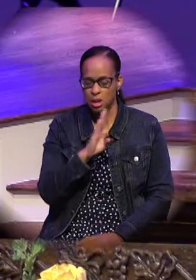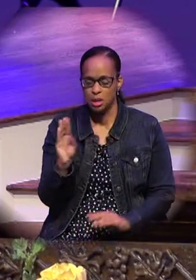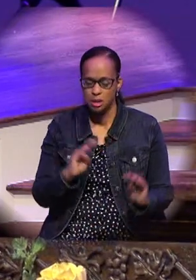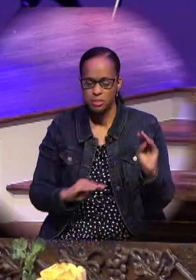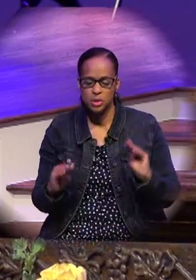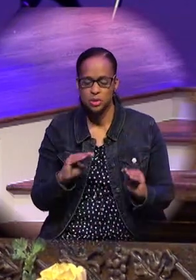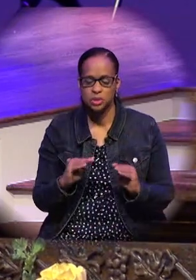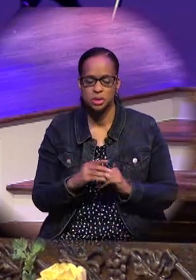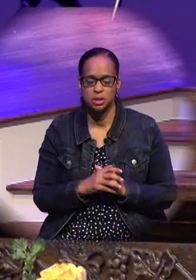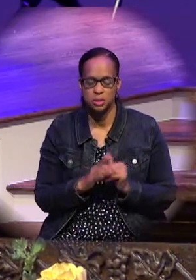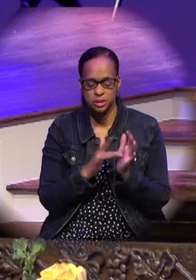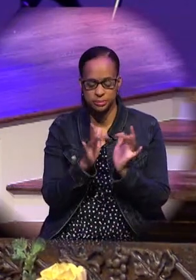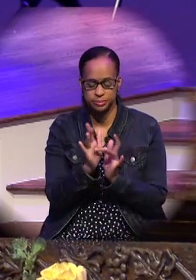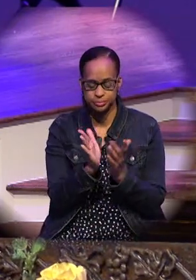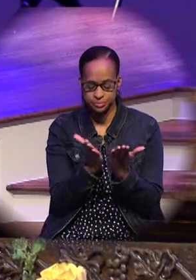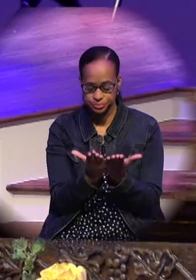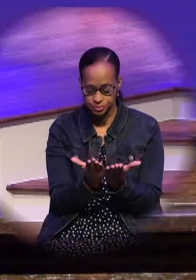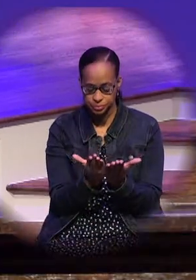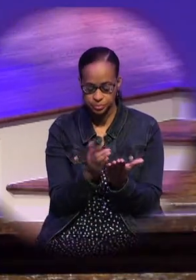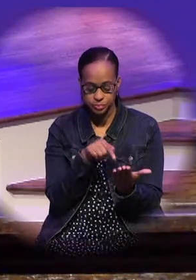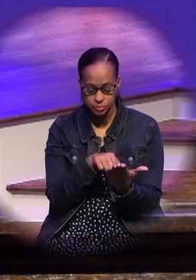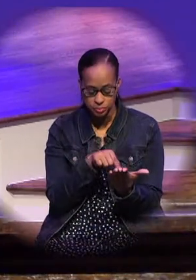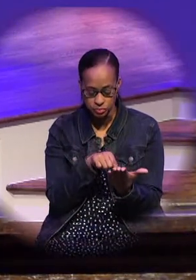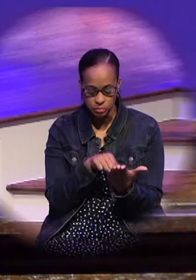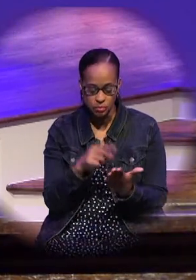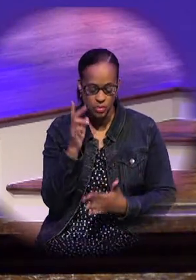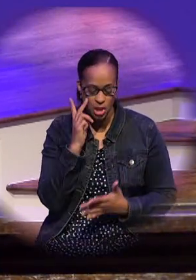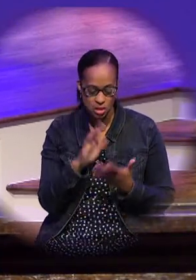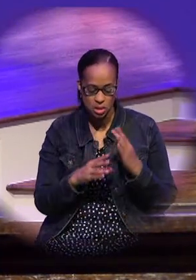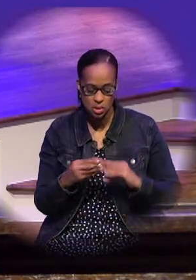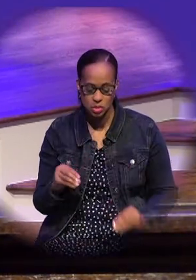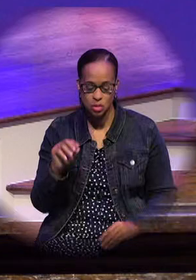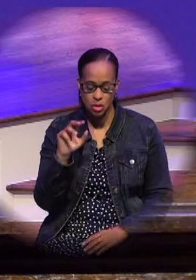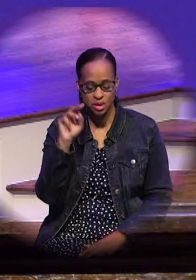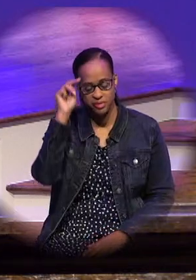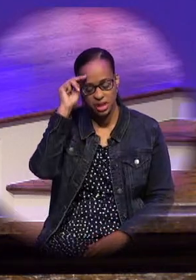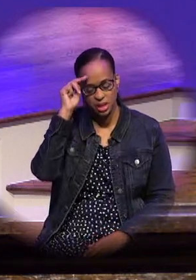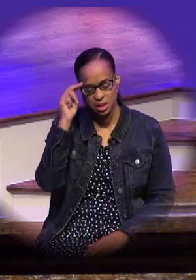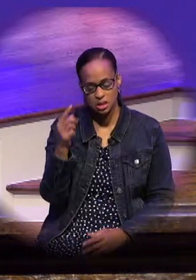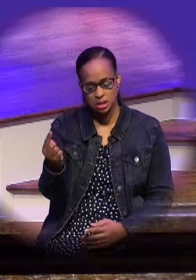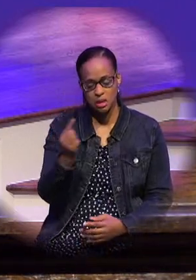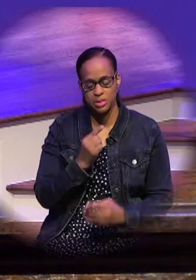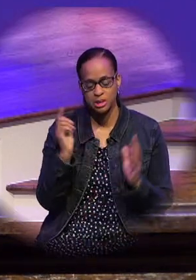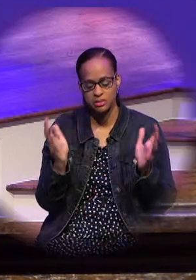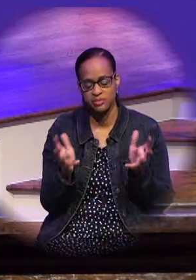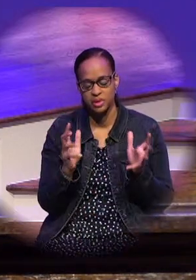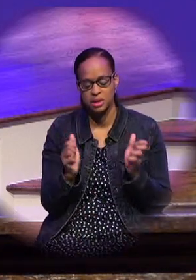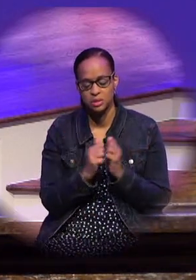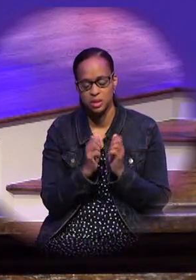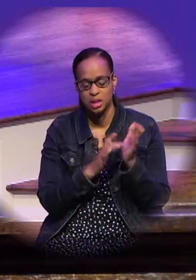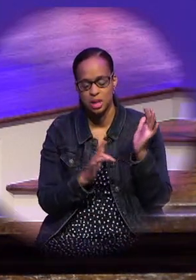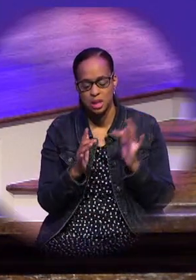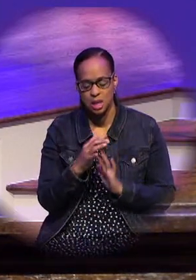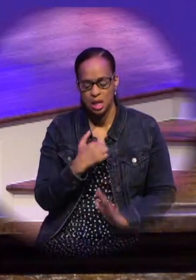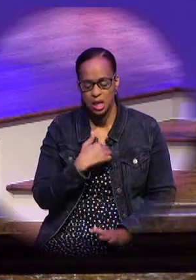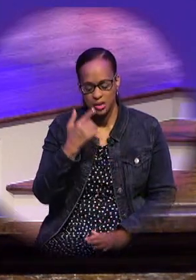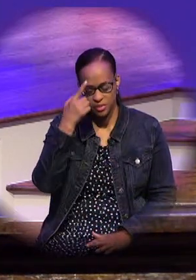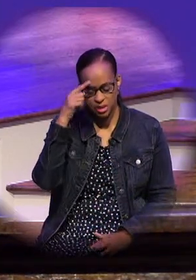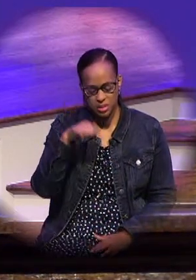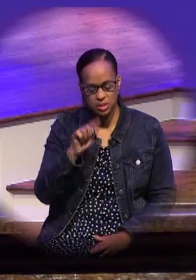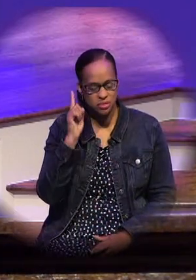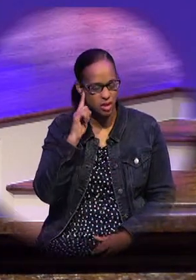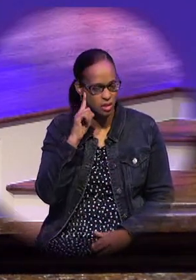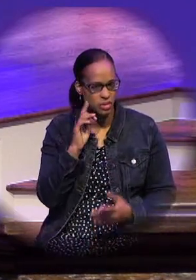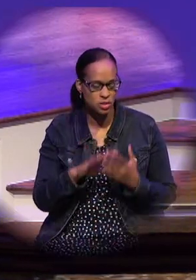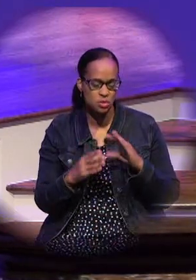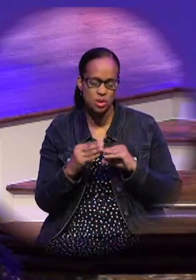When we open the Bible today and see the story of Nicodemus coming to visit with Jesus, I think because we've heard this story so